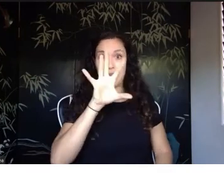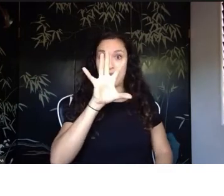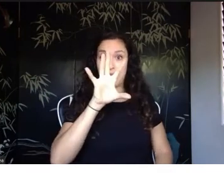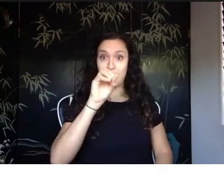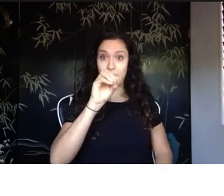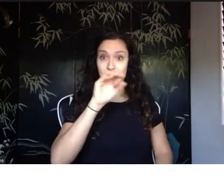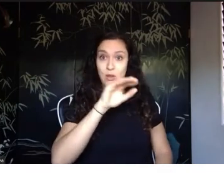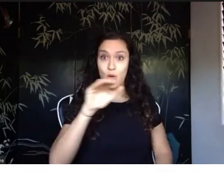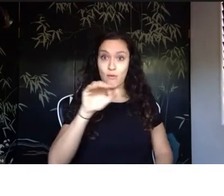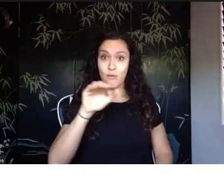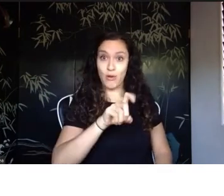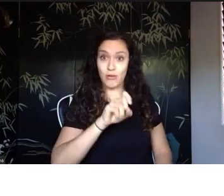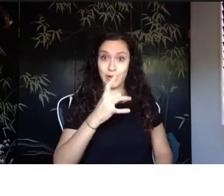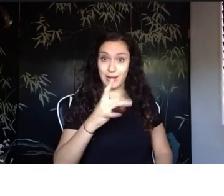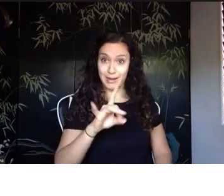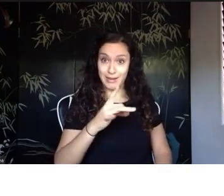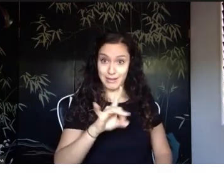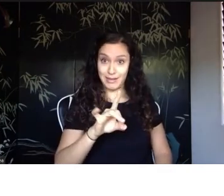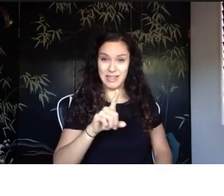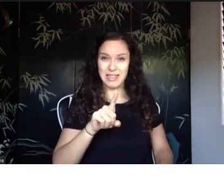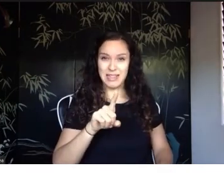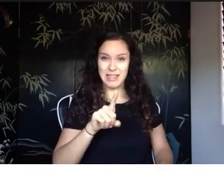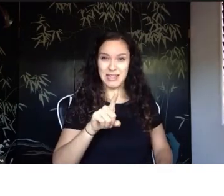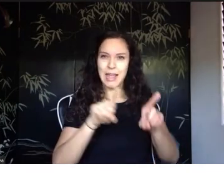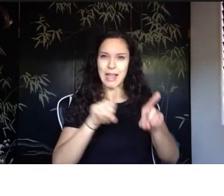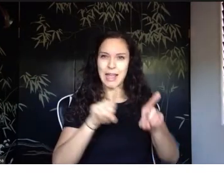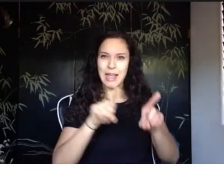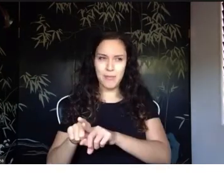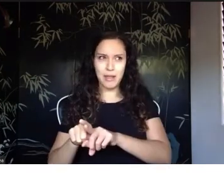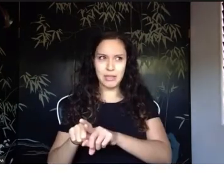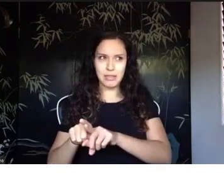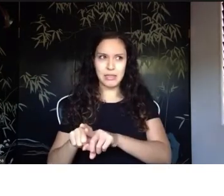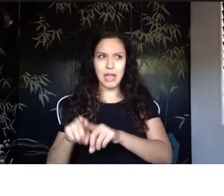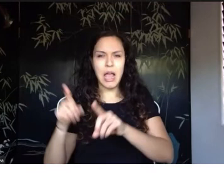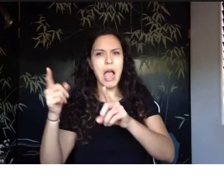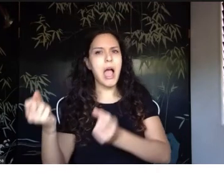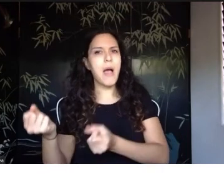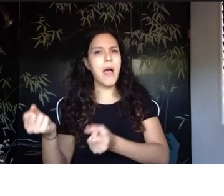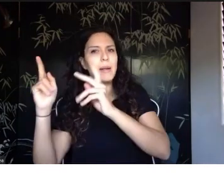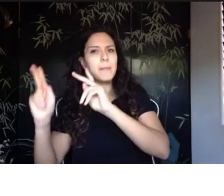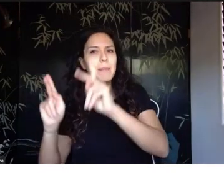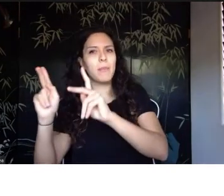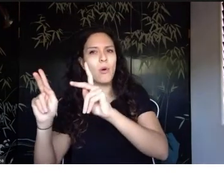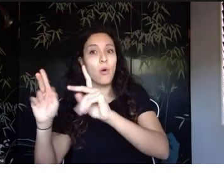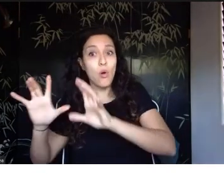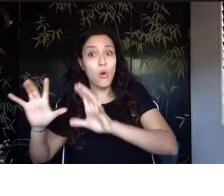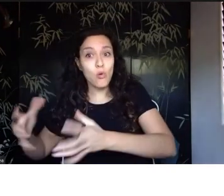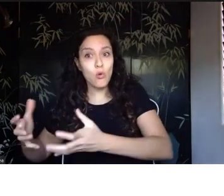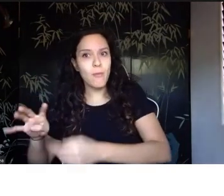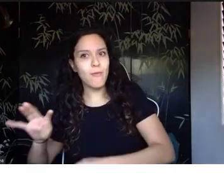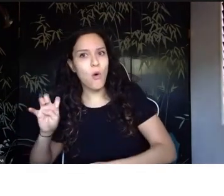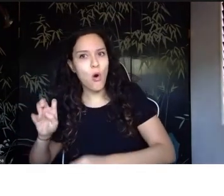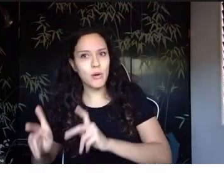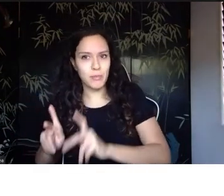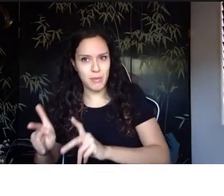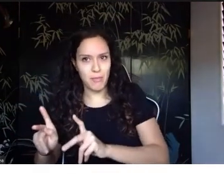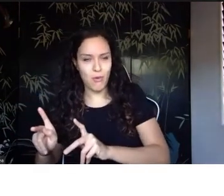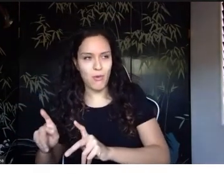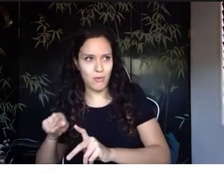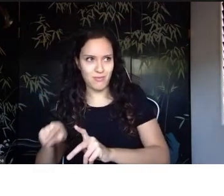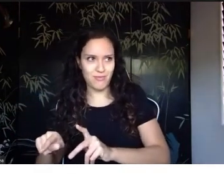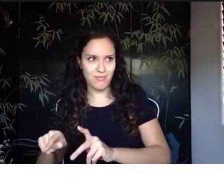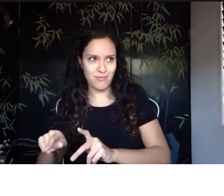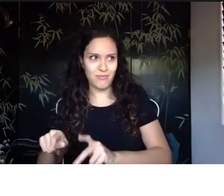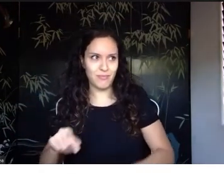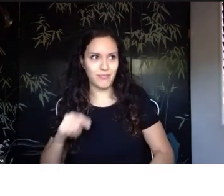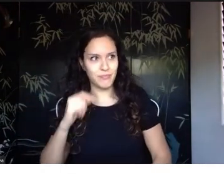Okay, so 50 out of 118 people is the same as how many people out